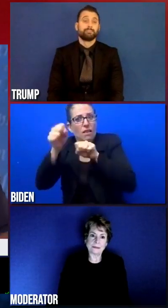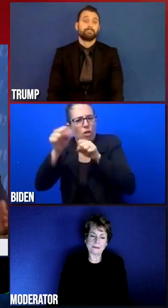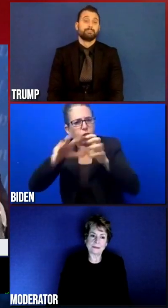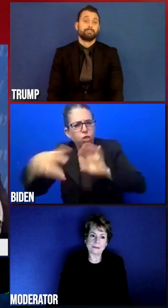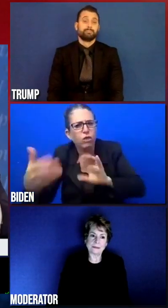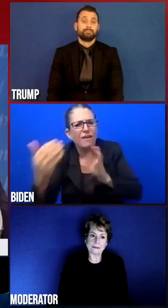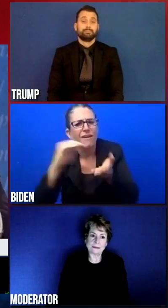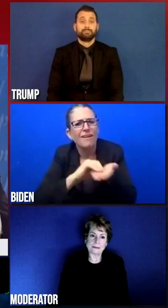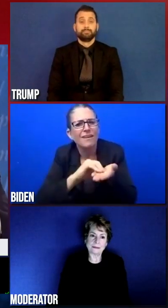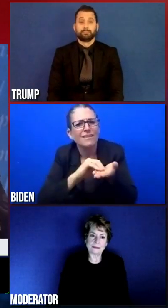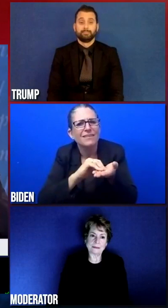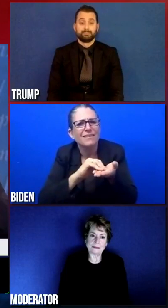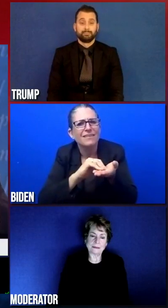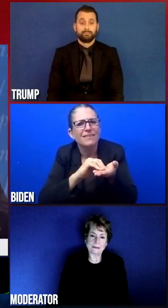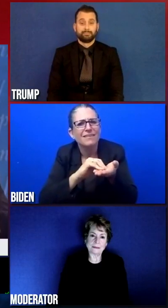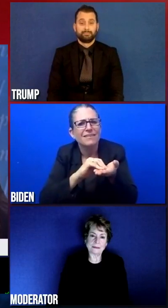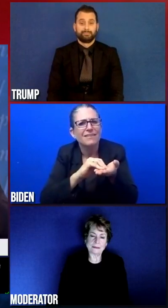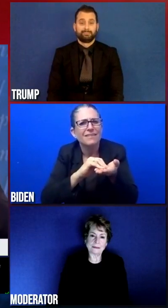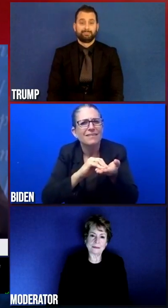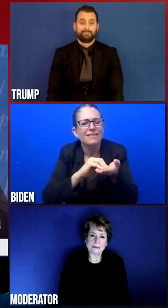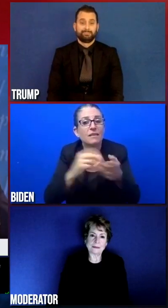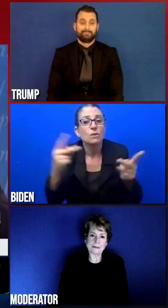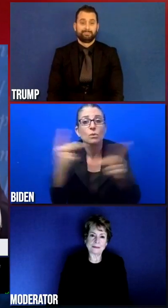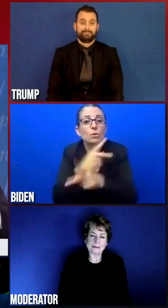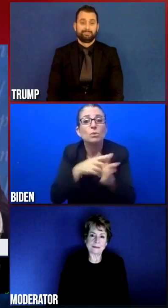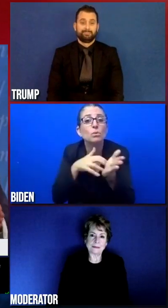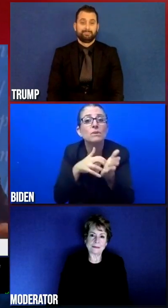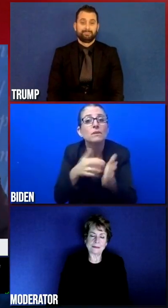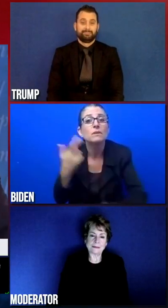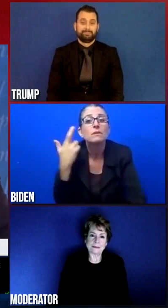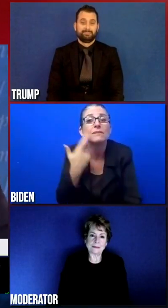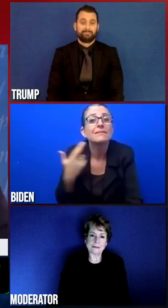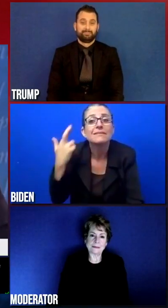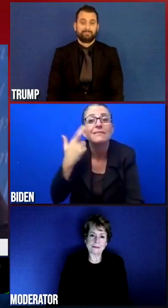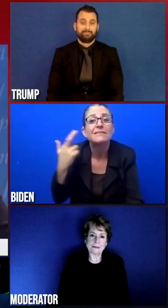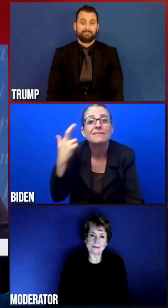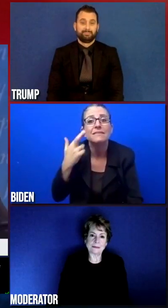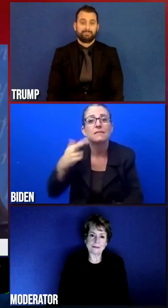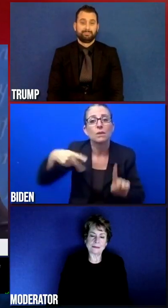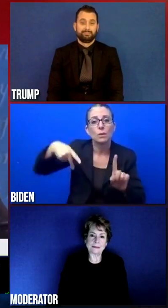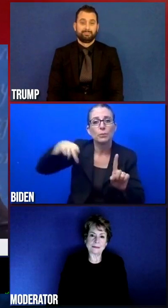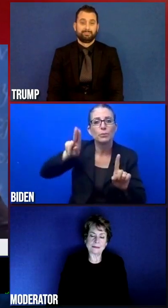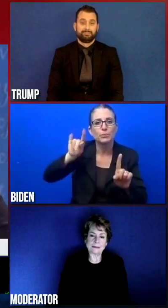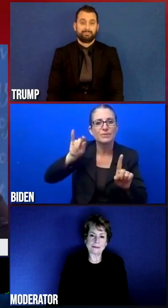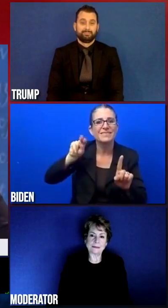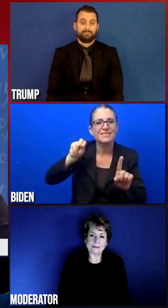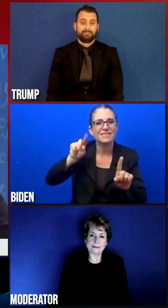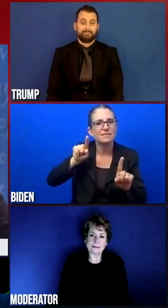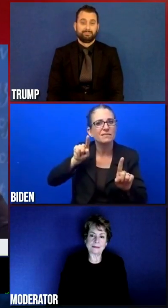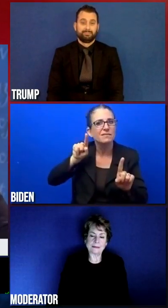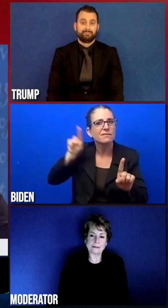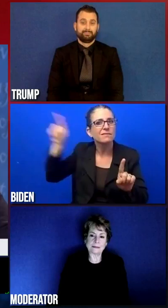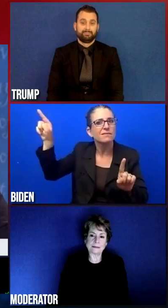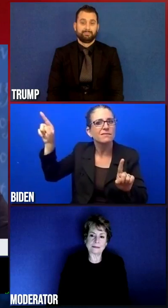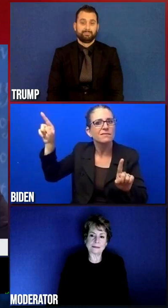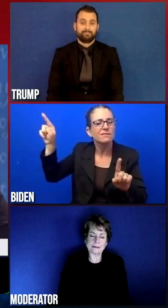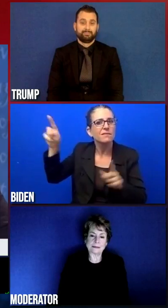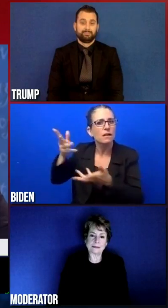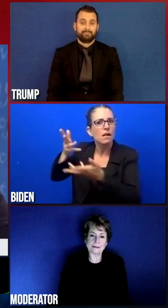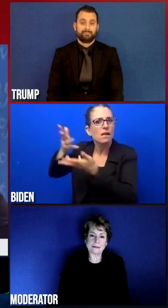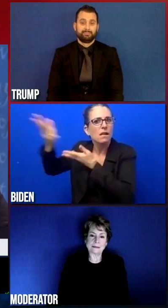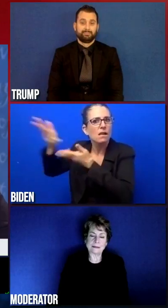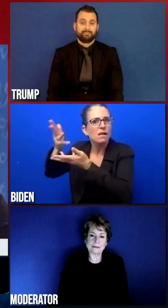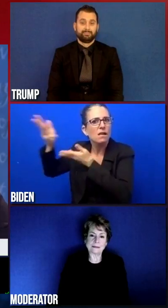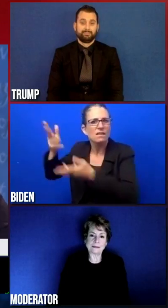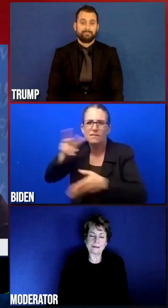gone head-to-head with Putin and made it clear to him we're not going to take any of his stuff. He's Putin's puppy. He still refuses to even say anything to